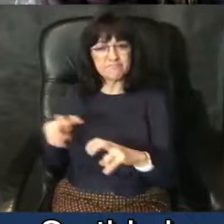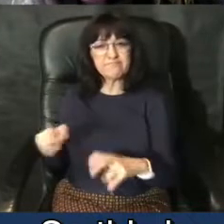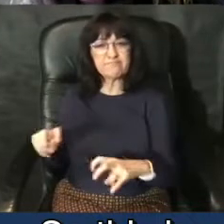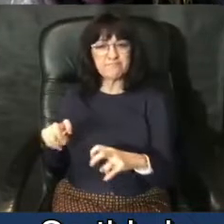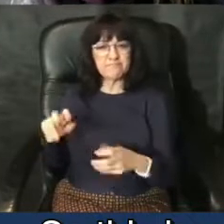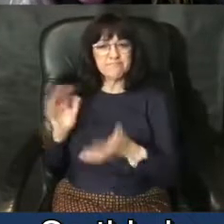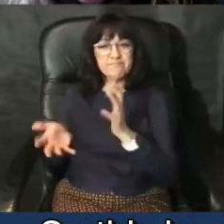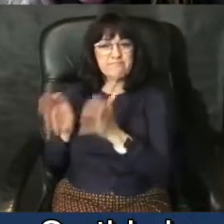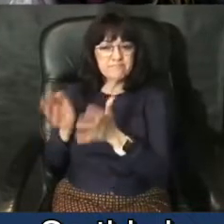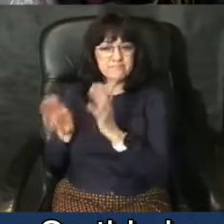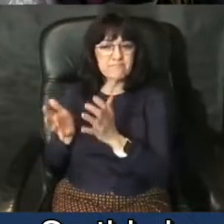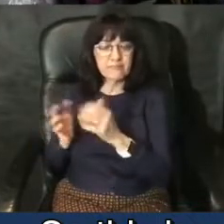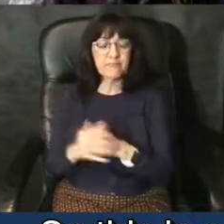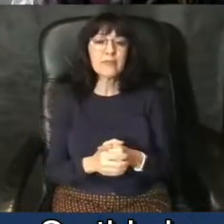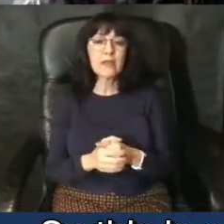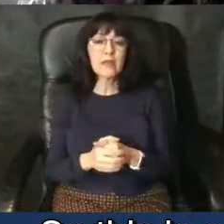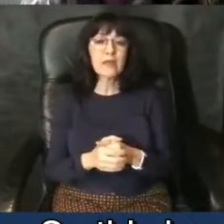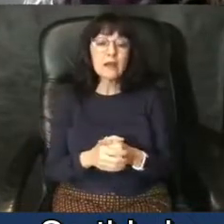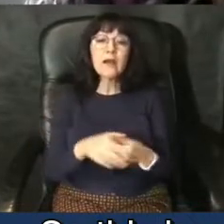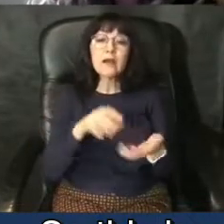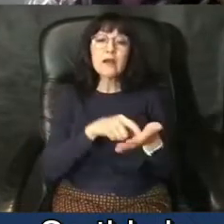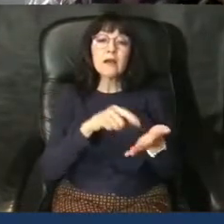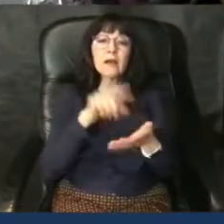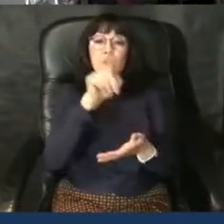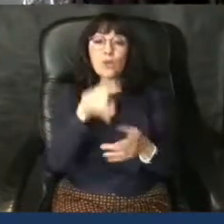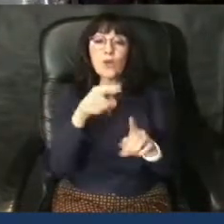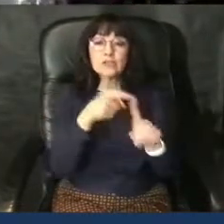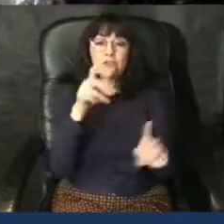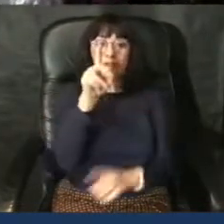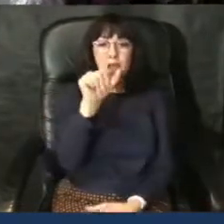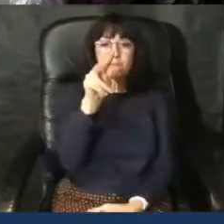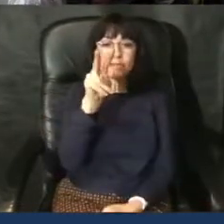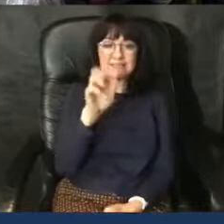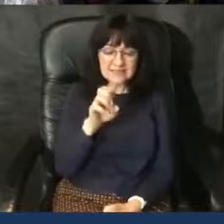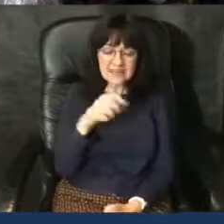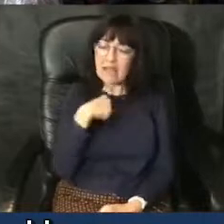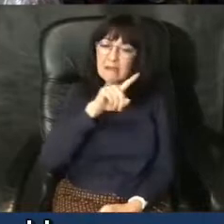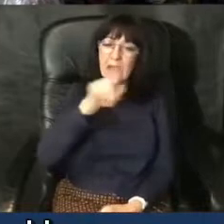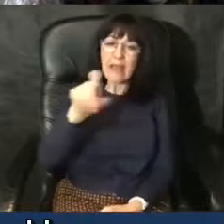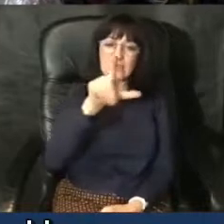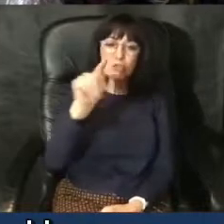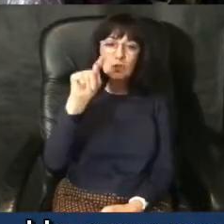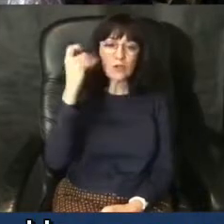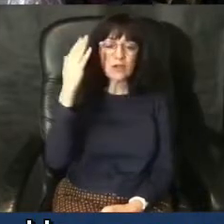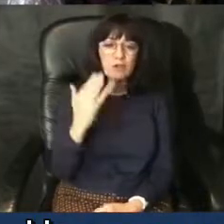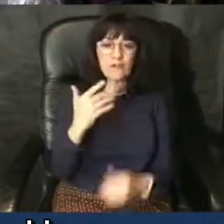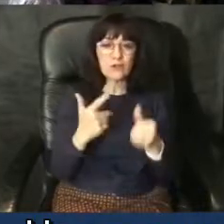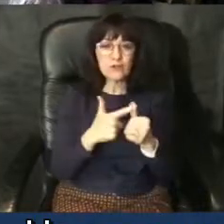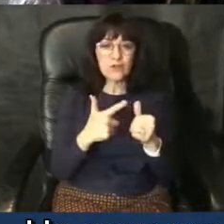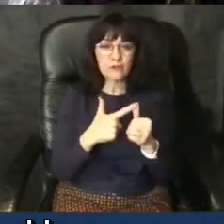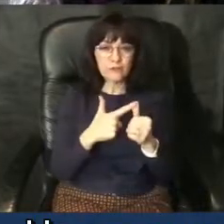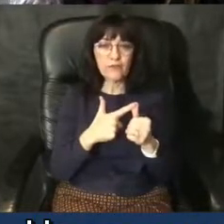Dave. I'll toss this to our Lieutenant Governor first. He says, we are seeing a